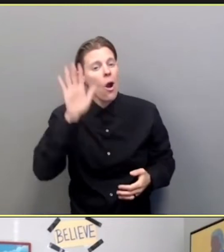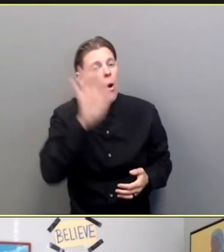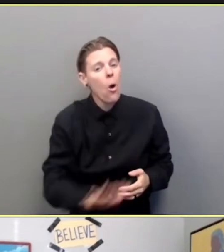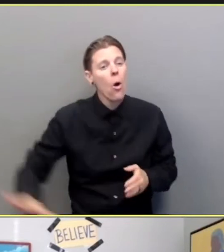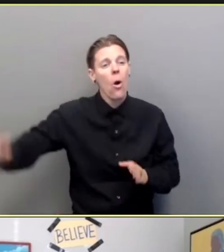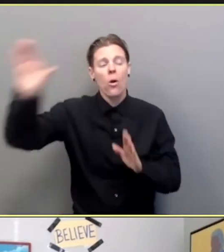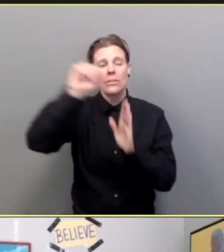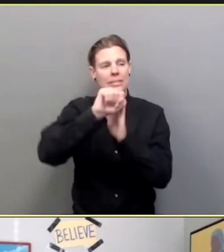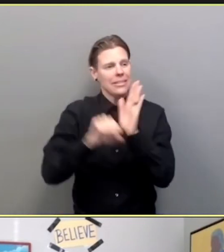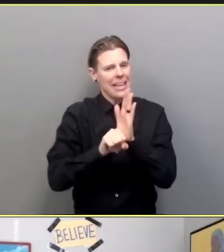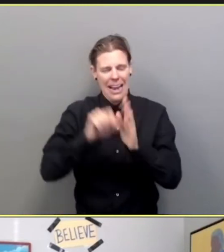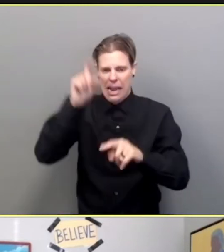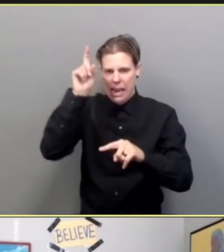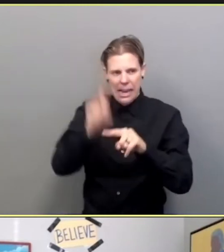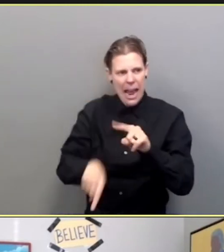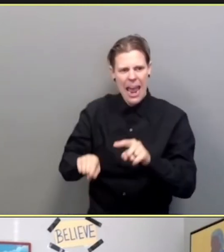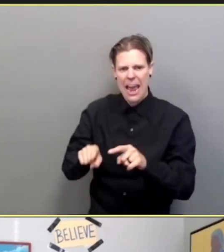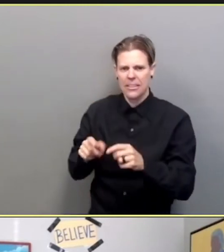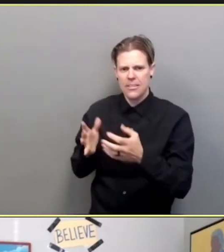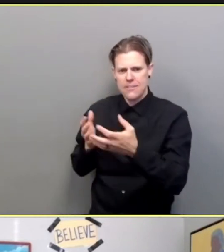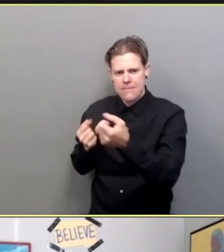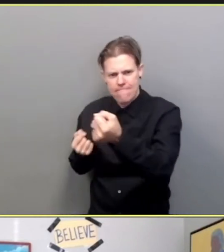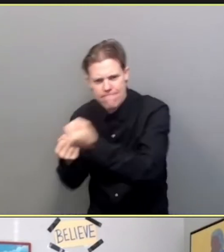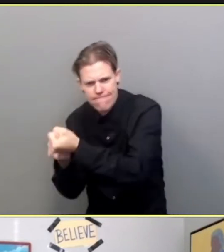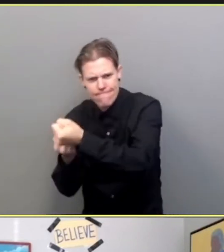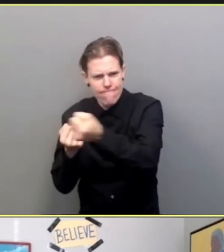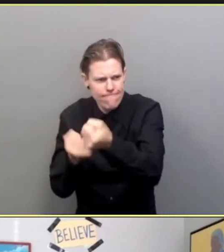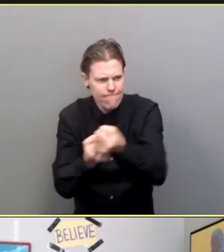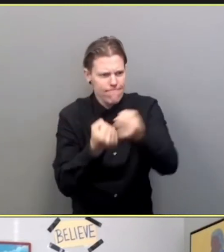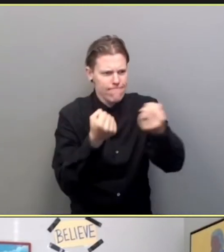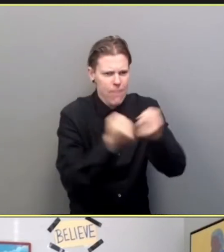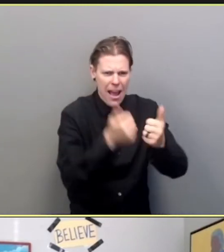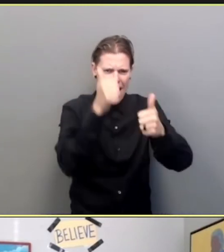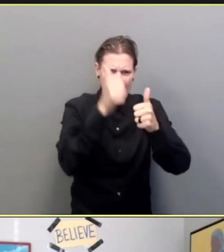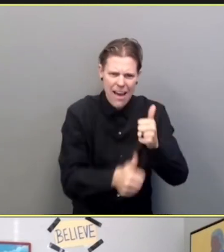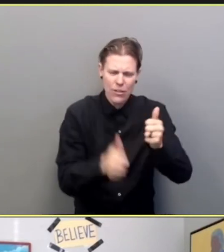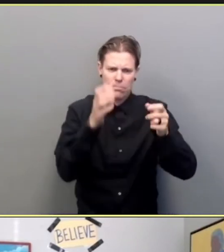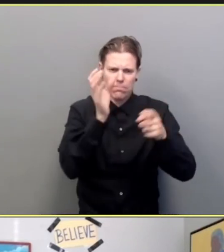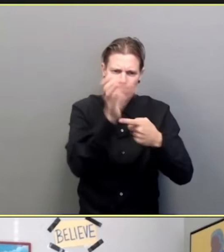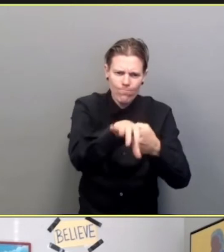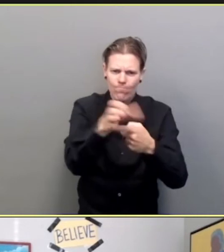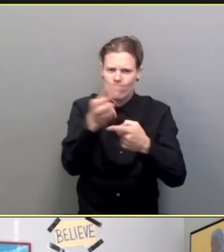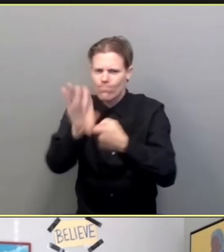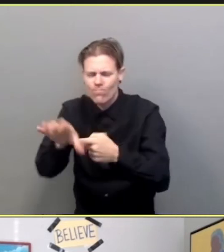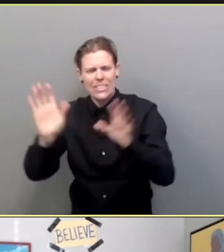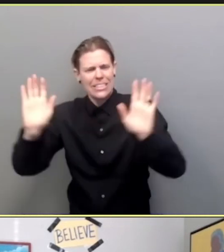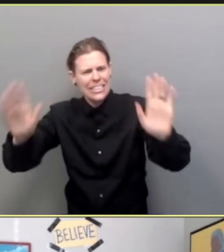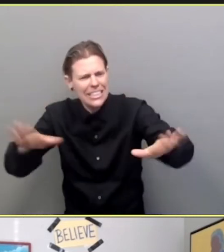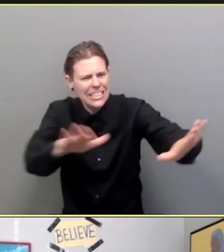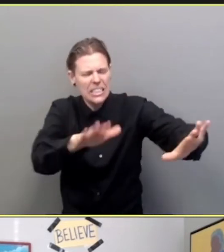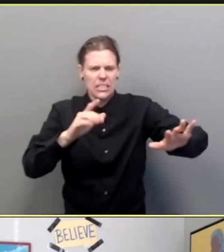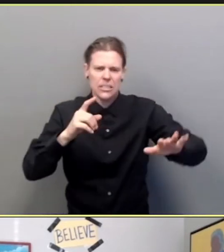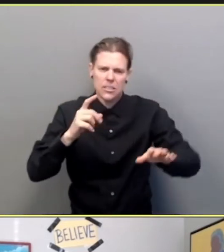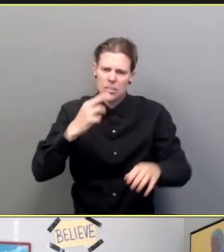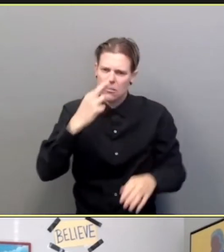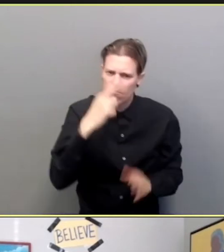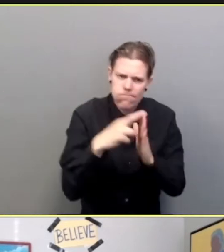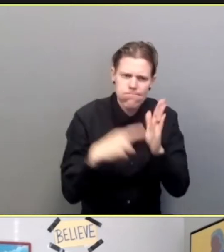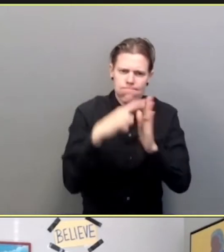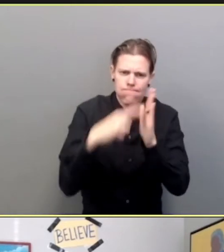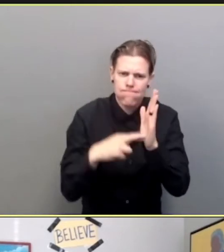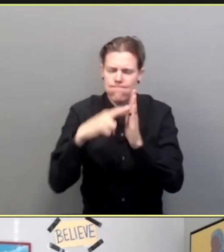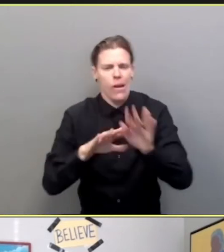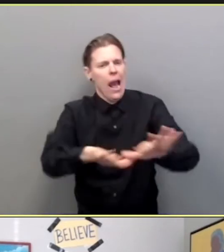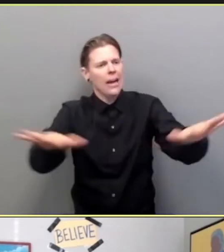every single mask, infraction. There are reporting online